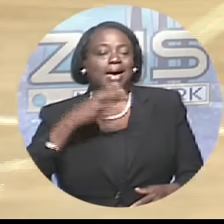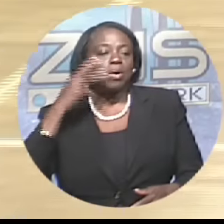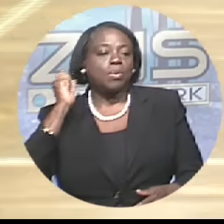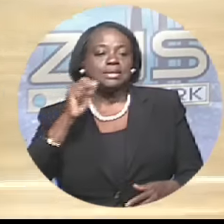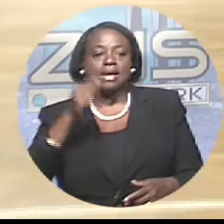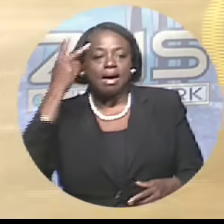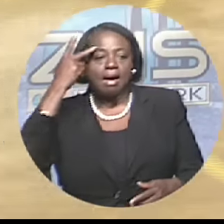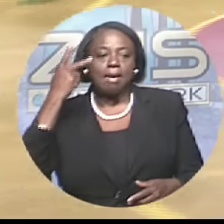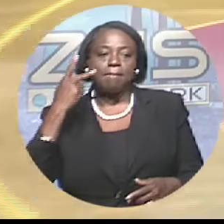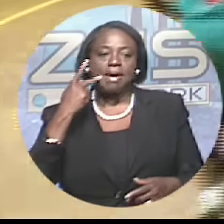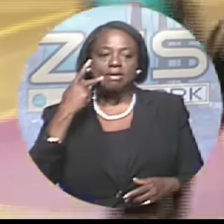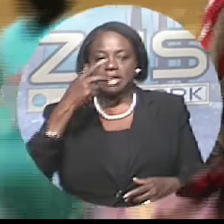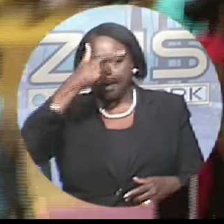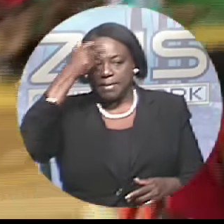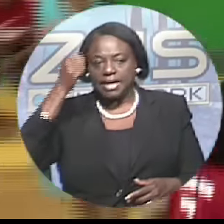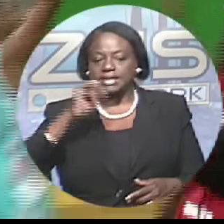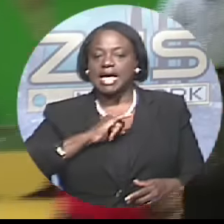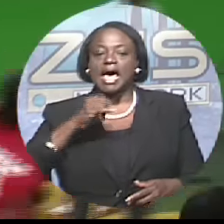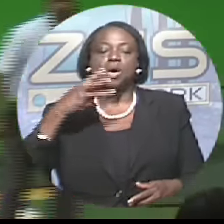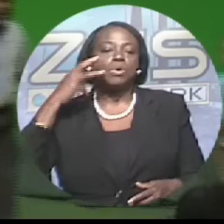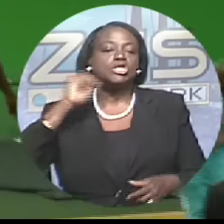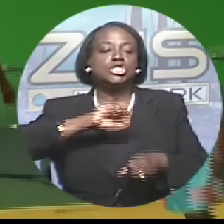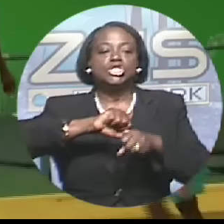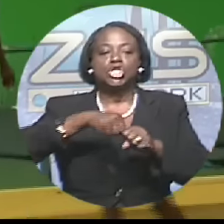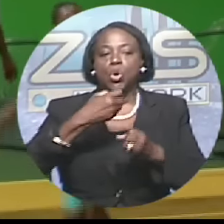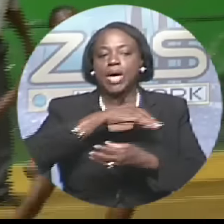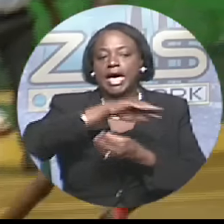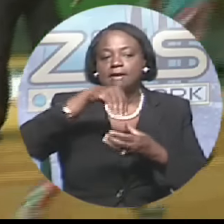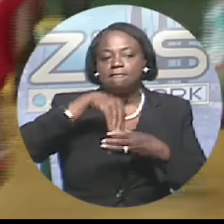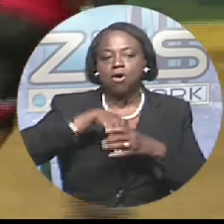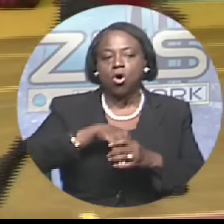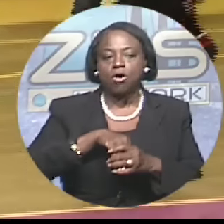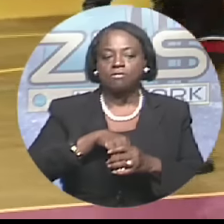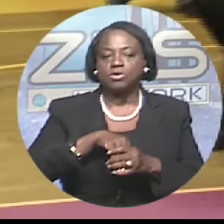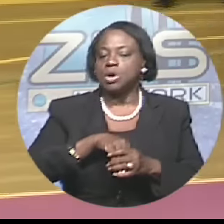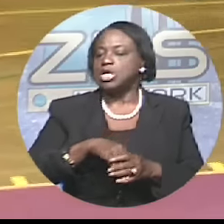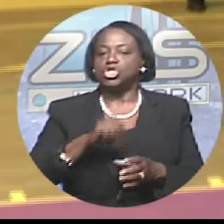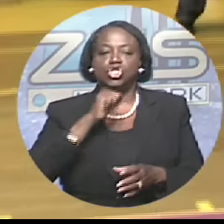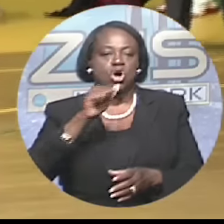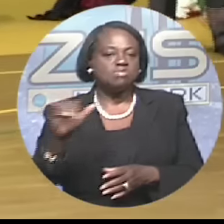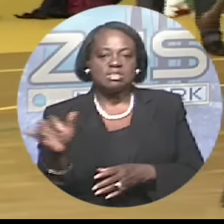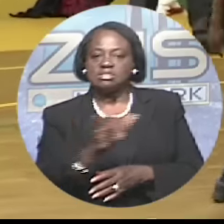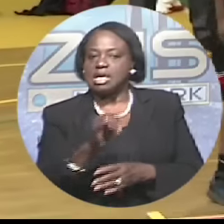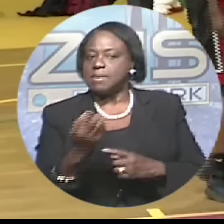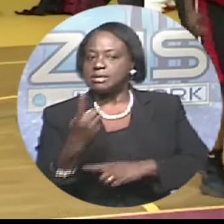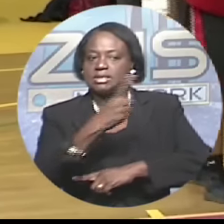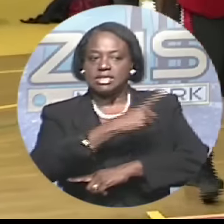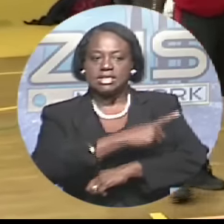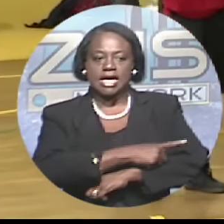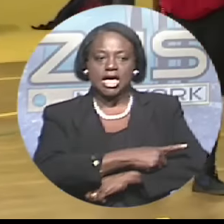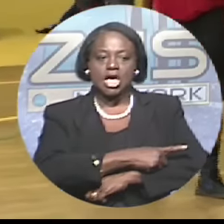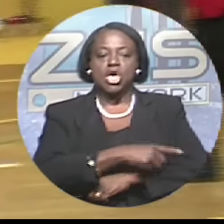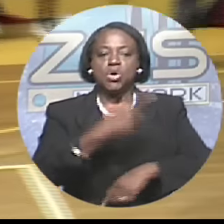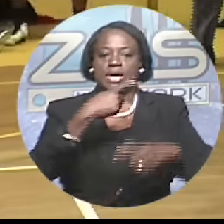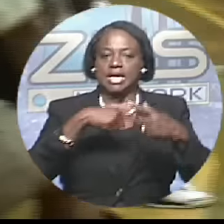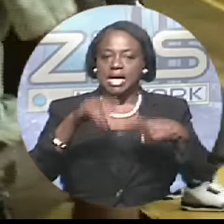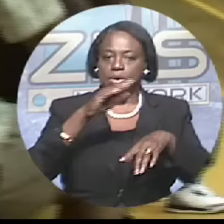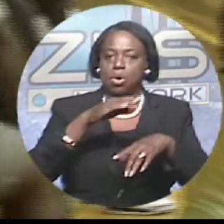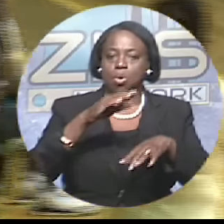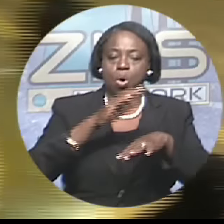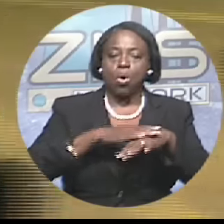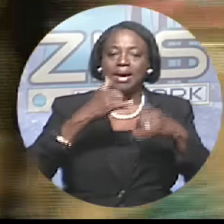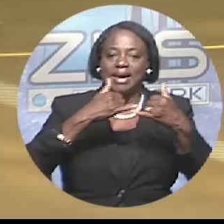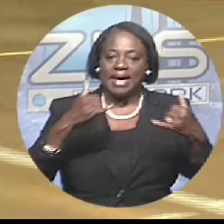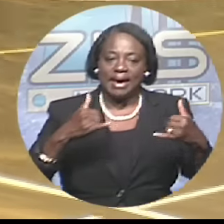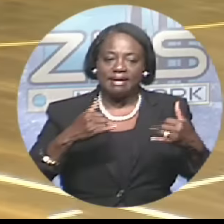so often. And it wasn't like today where you could go online and check young ladies'